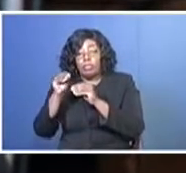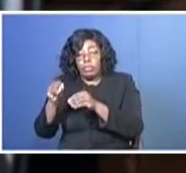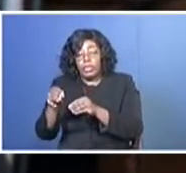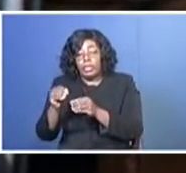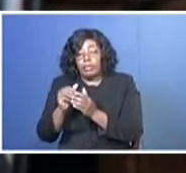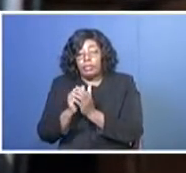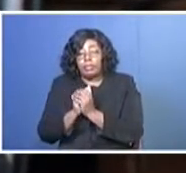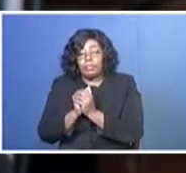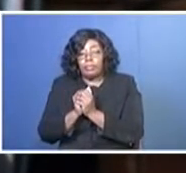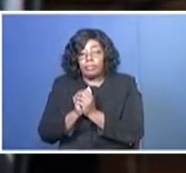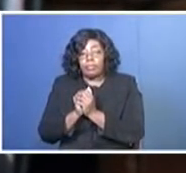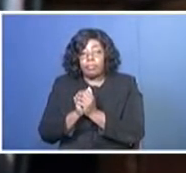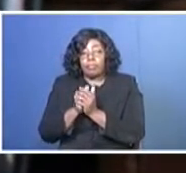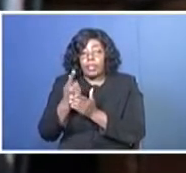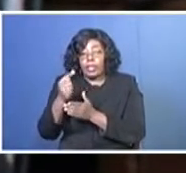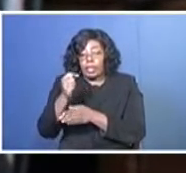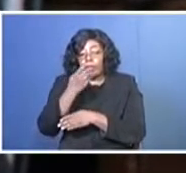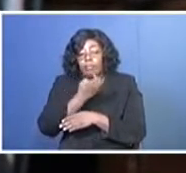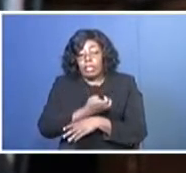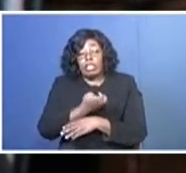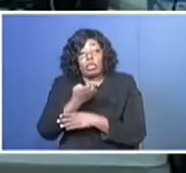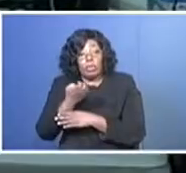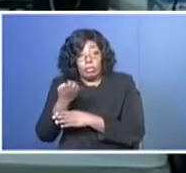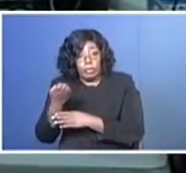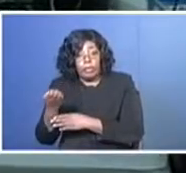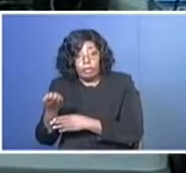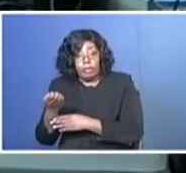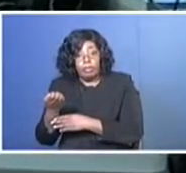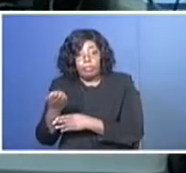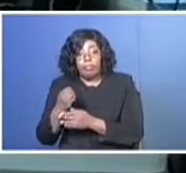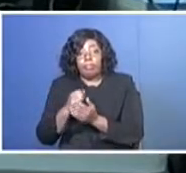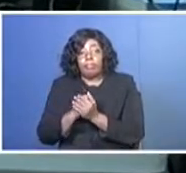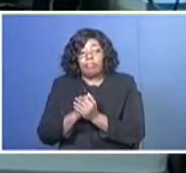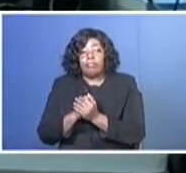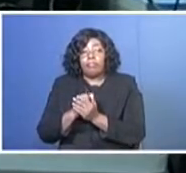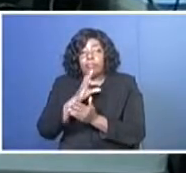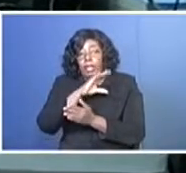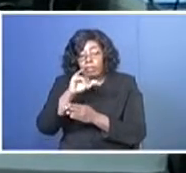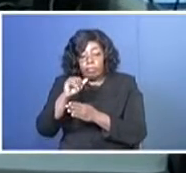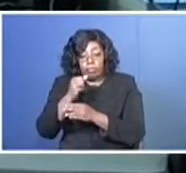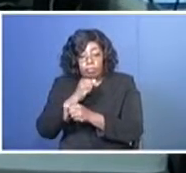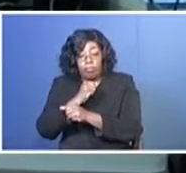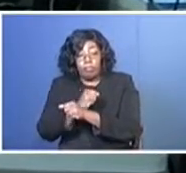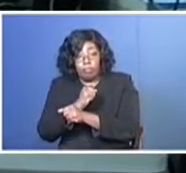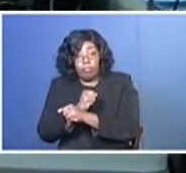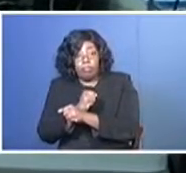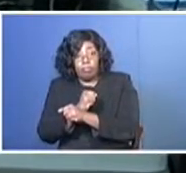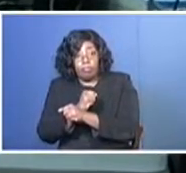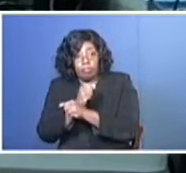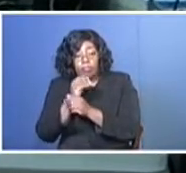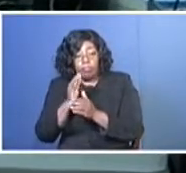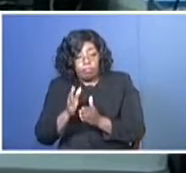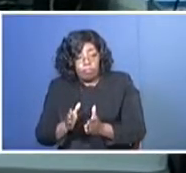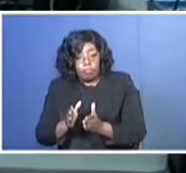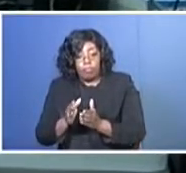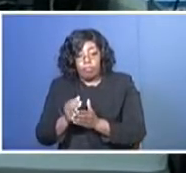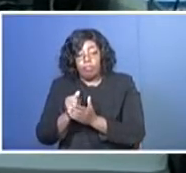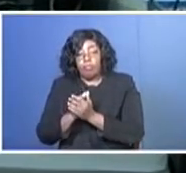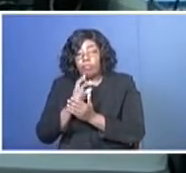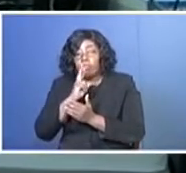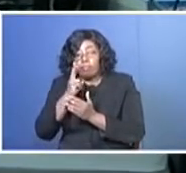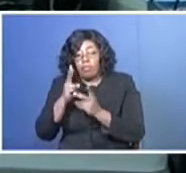that equipment and employee, because the employees are very